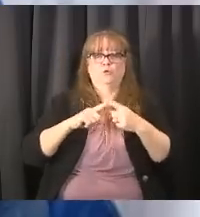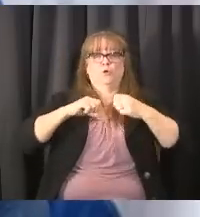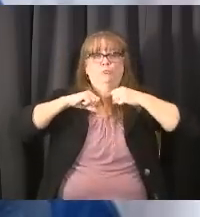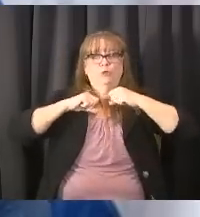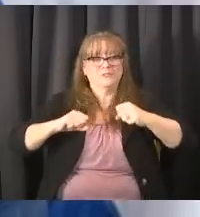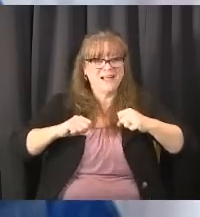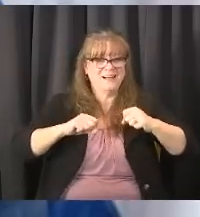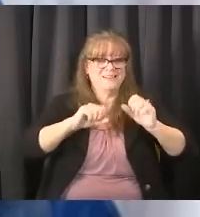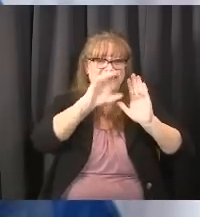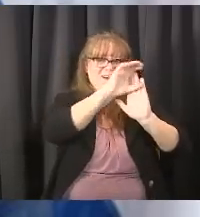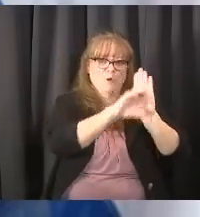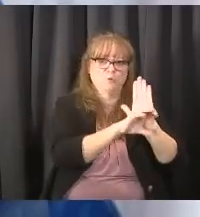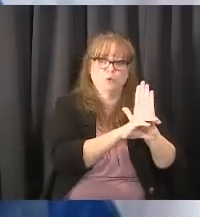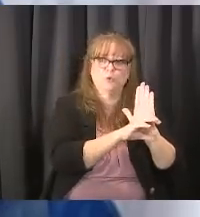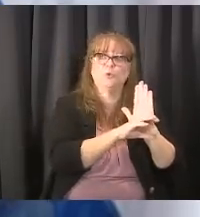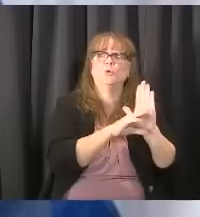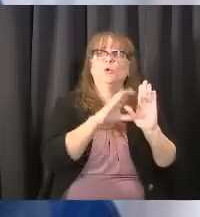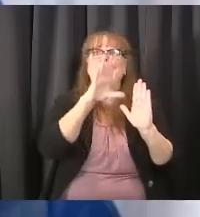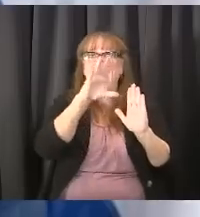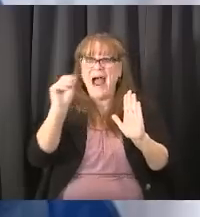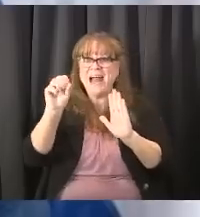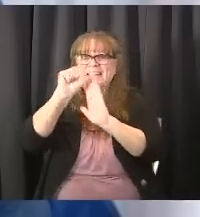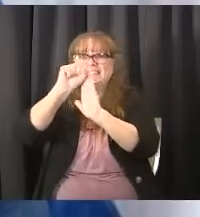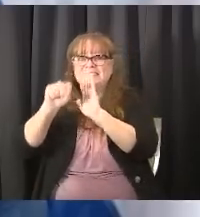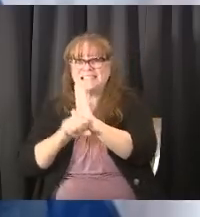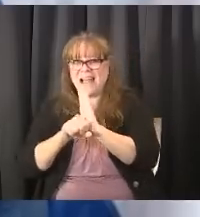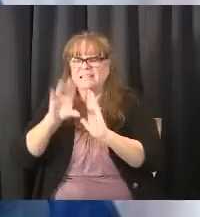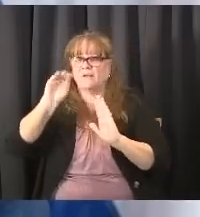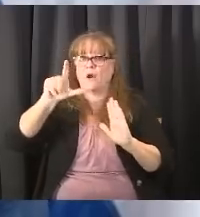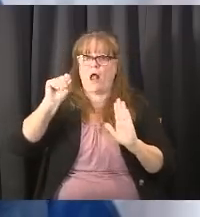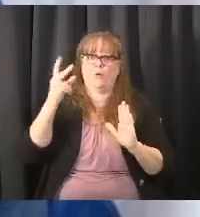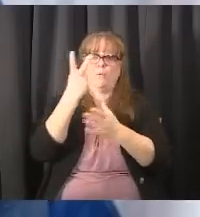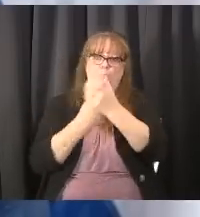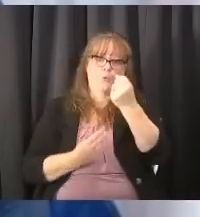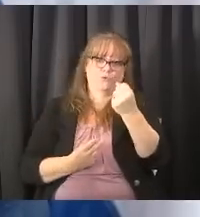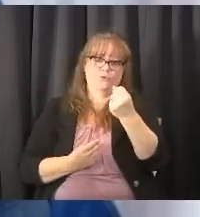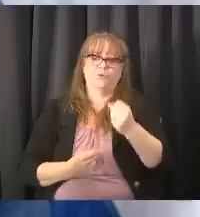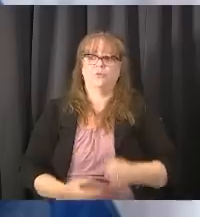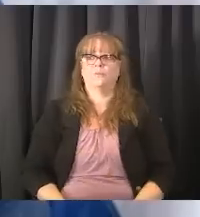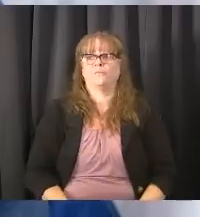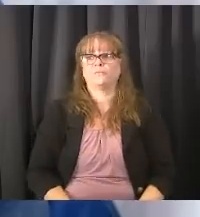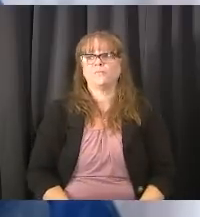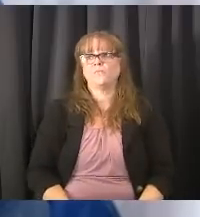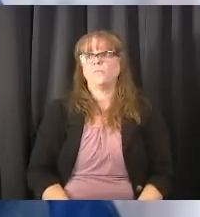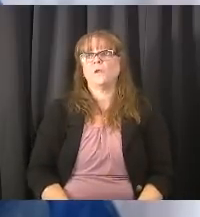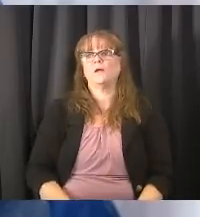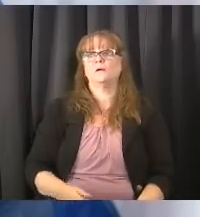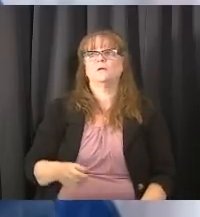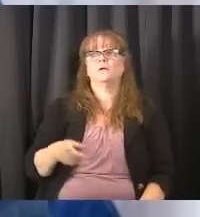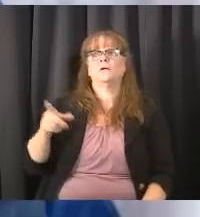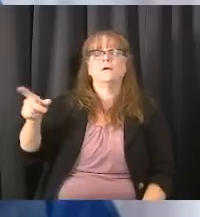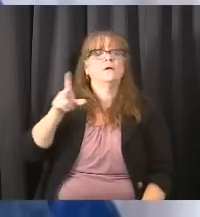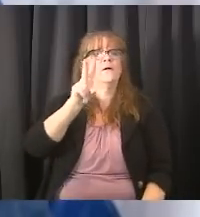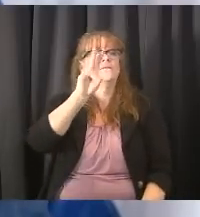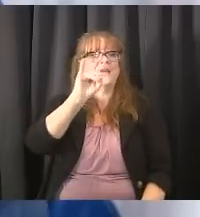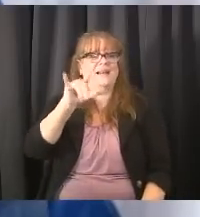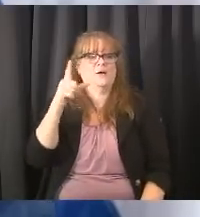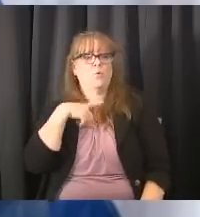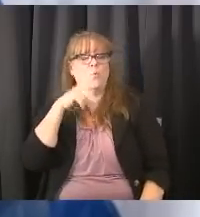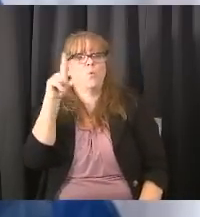Hello, Governor. This is Vinny Delchulis at Bloomberg News in Denver. I take it you're going to move with the CDC guidelines